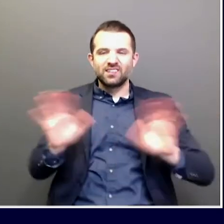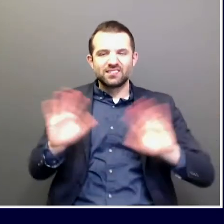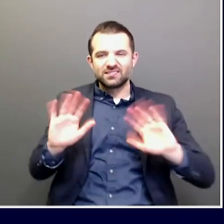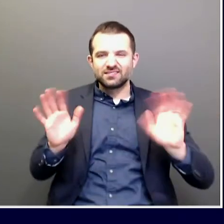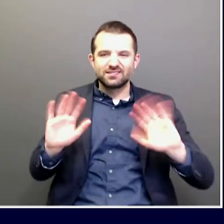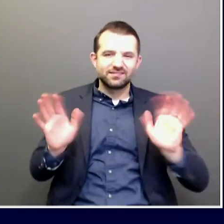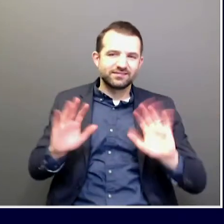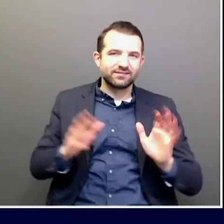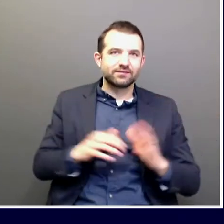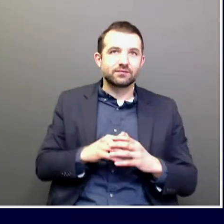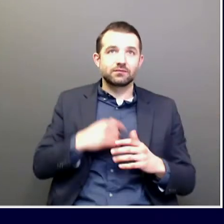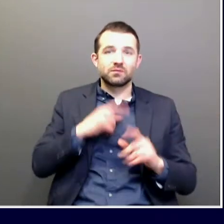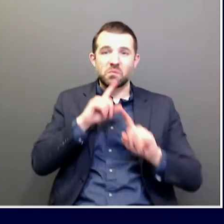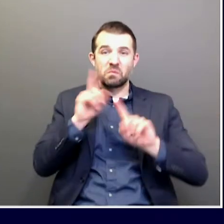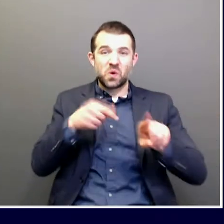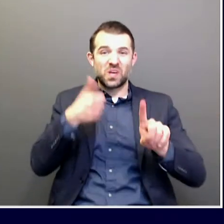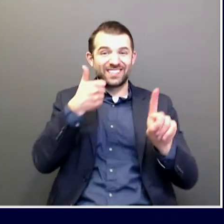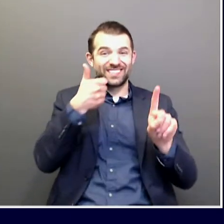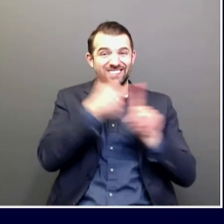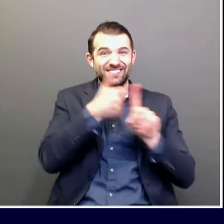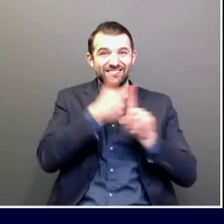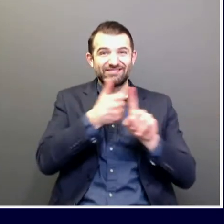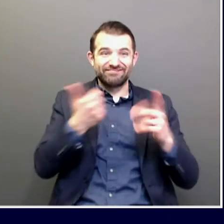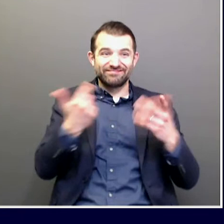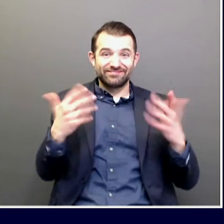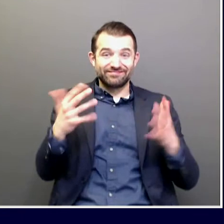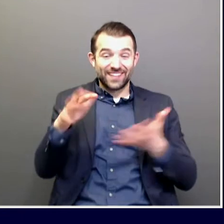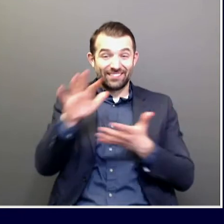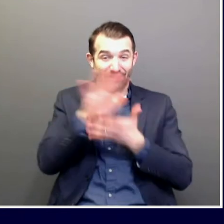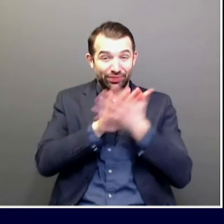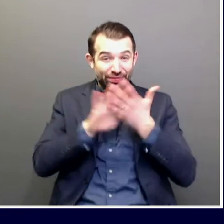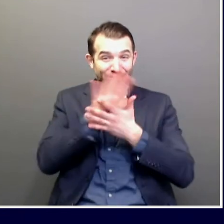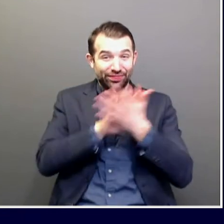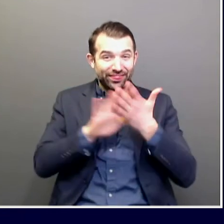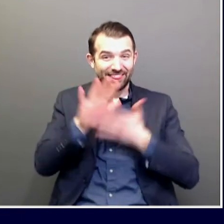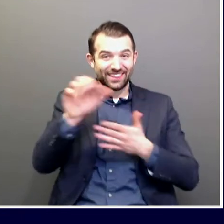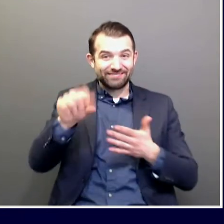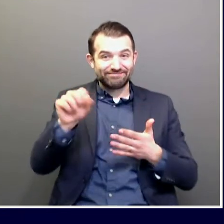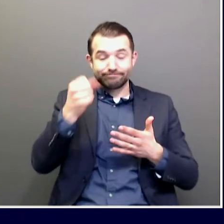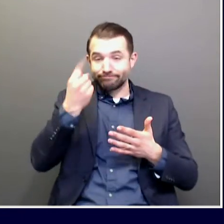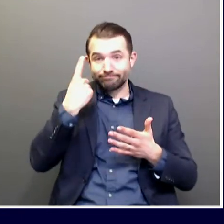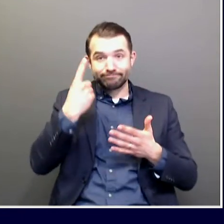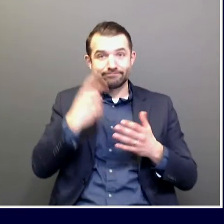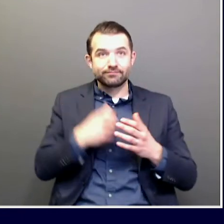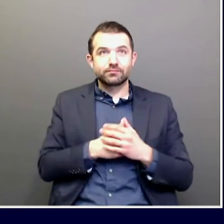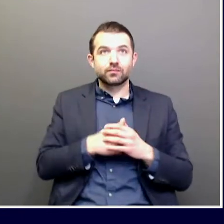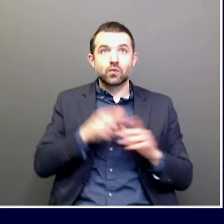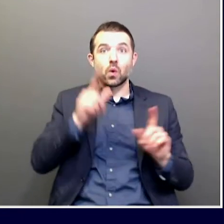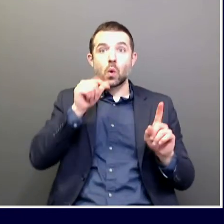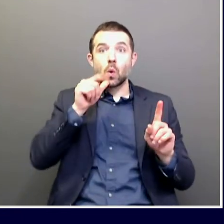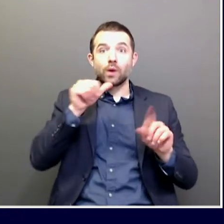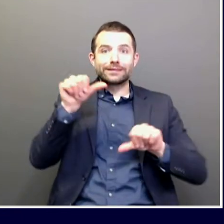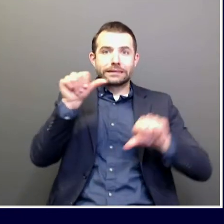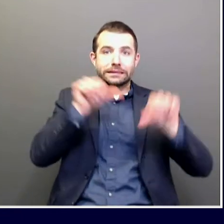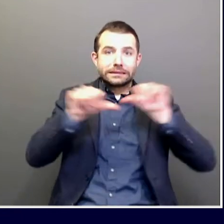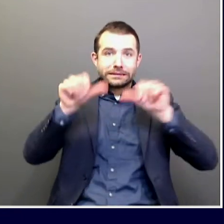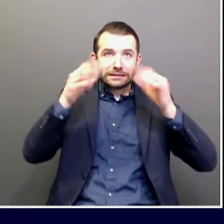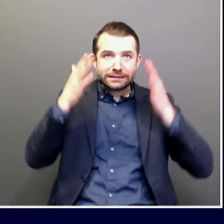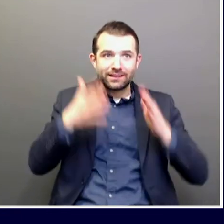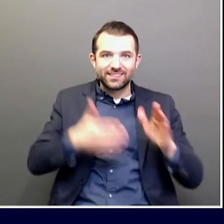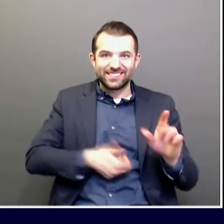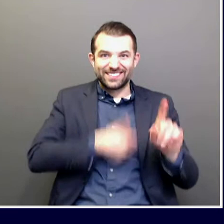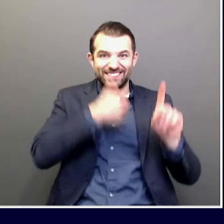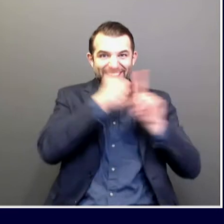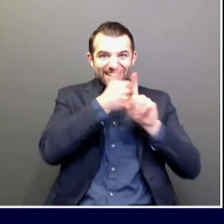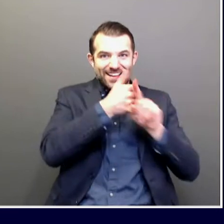So what I can share from that meeting, Emily, is there are really, I think, two graphs to zero in on when you